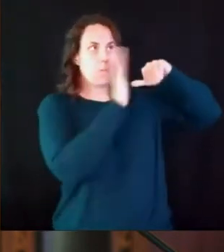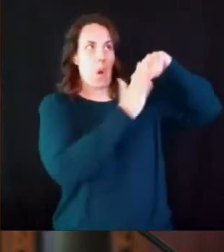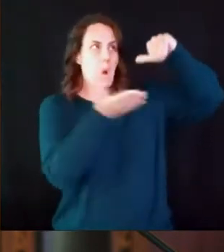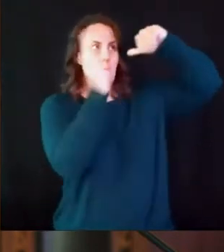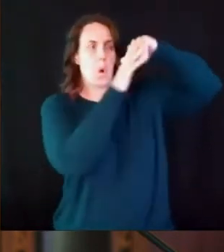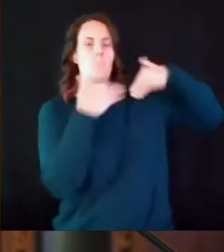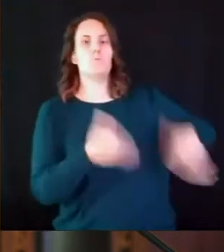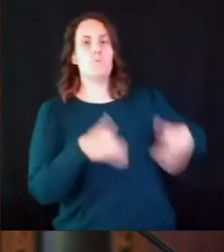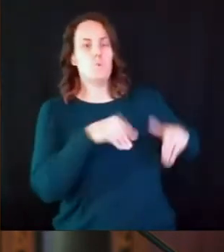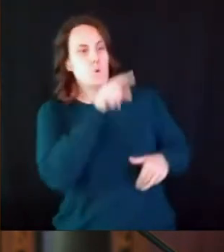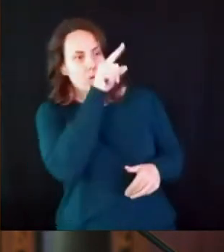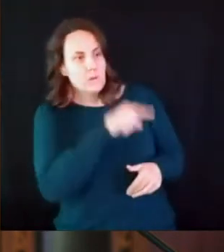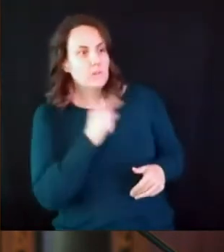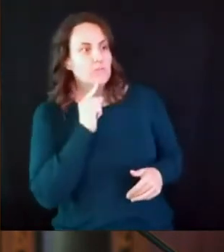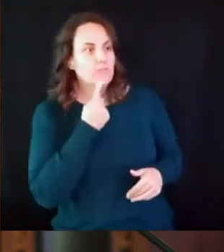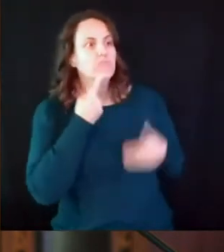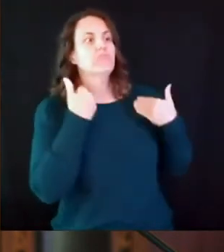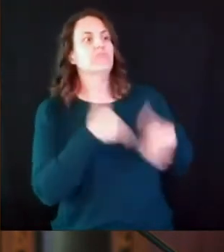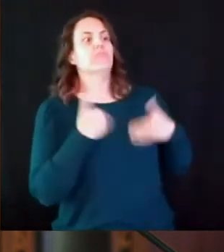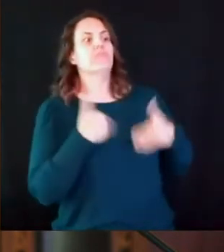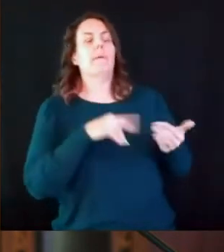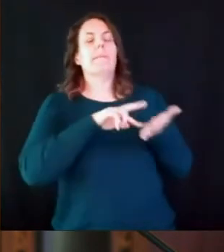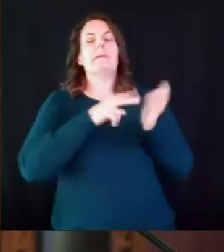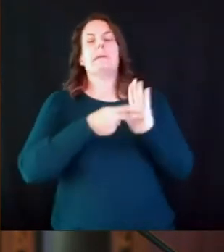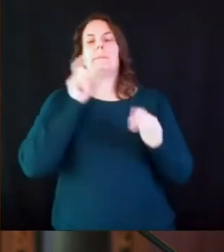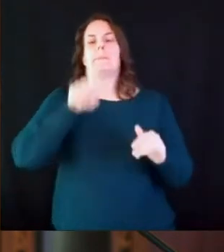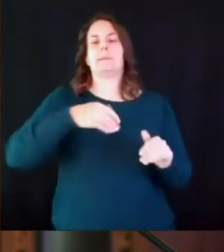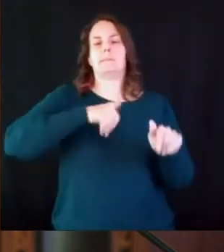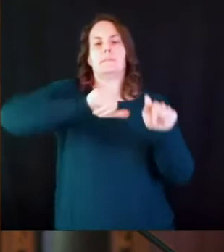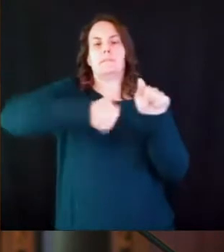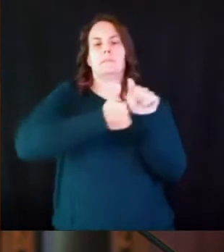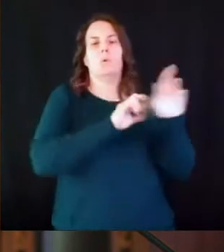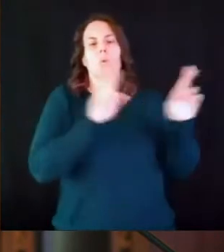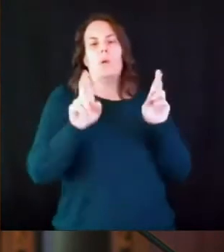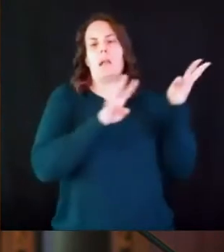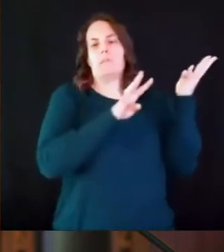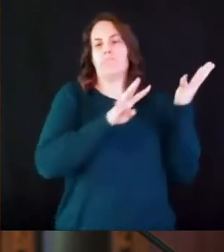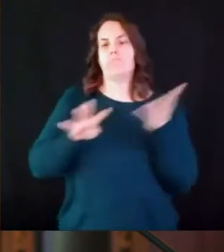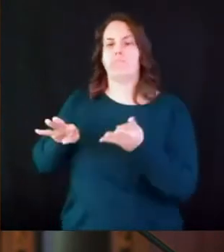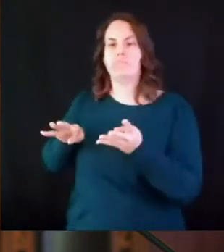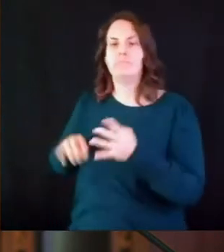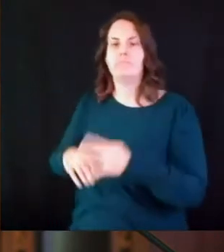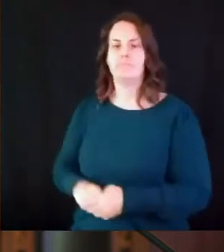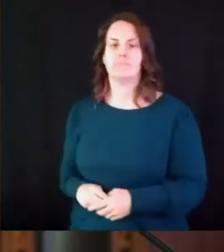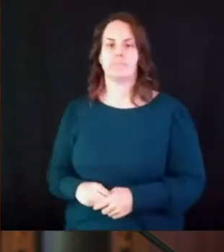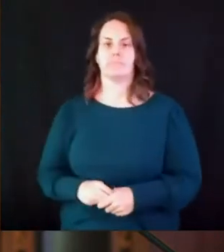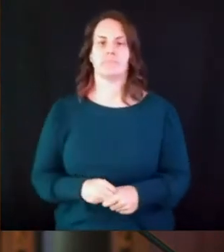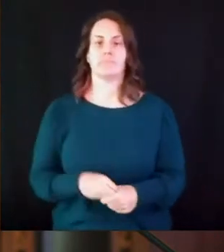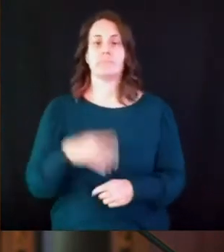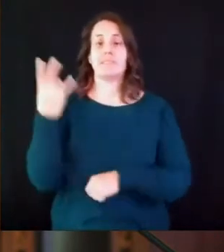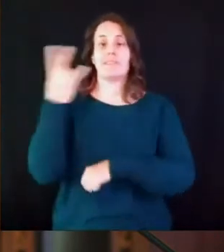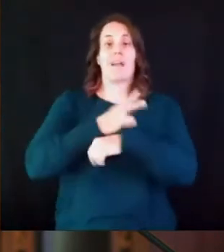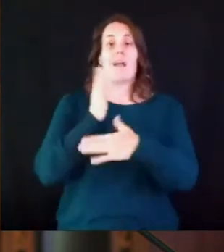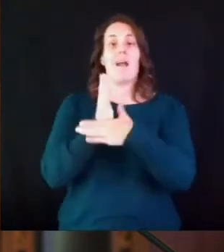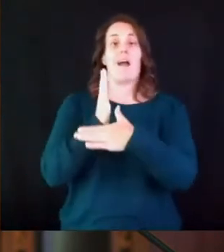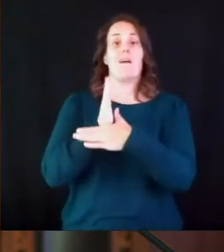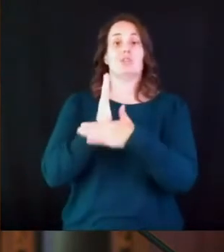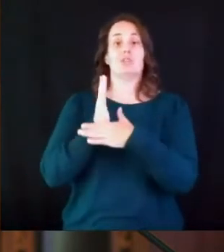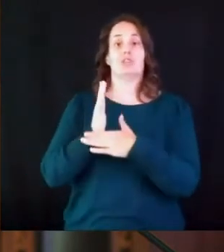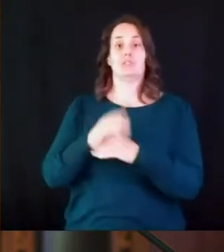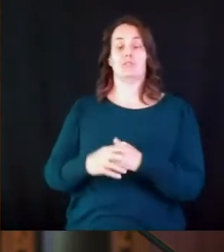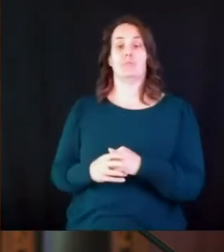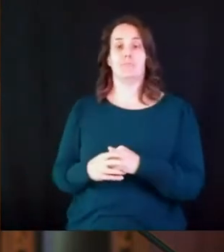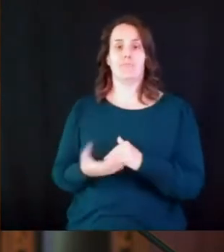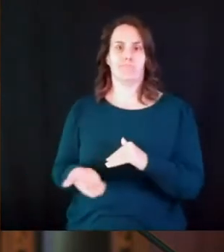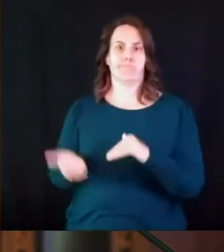new daily cases is 2,346, up from 879 1 month ago. To be